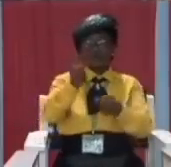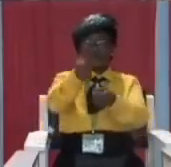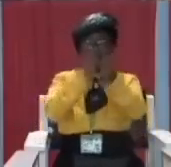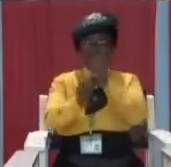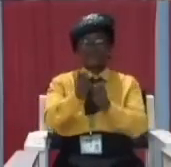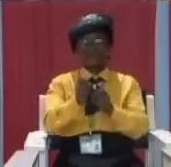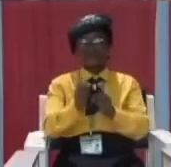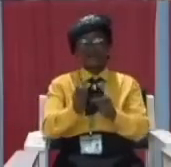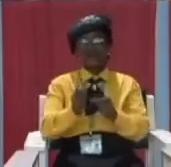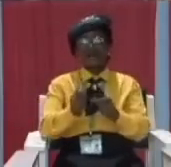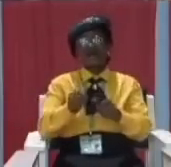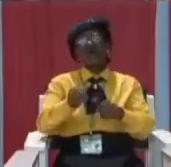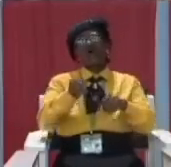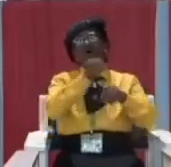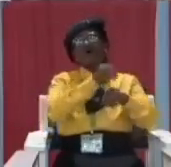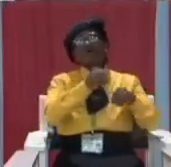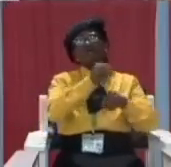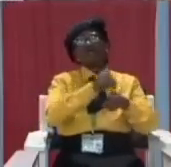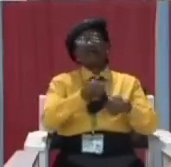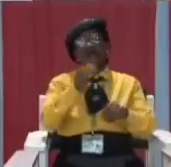extraordinary.